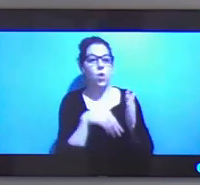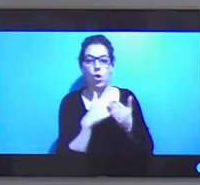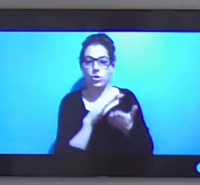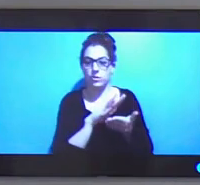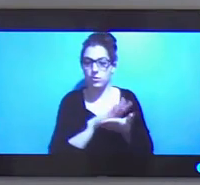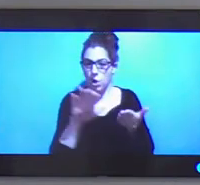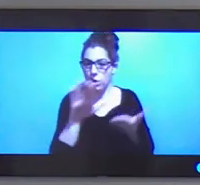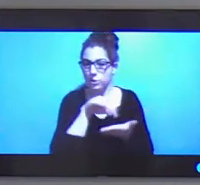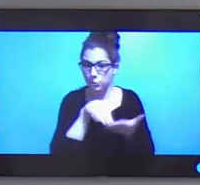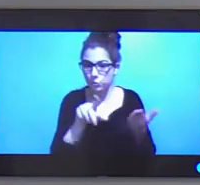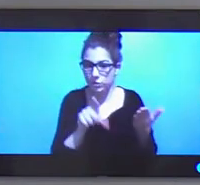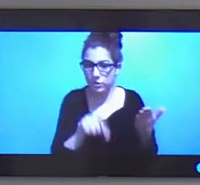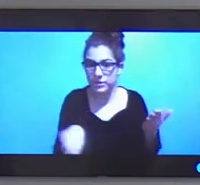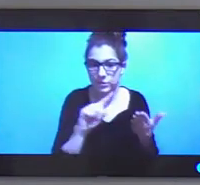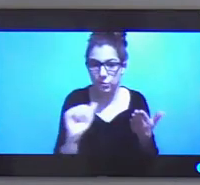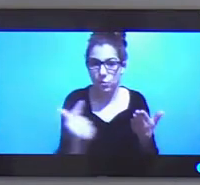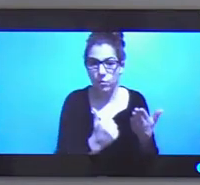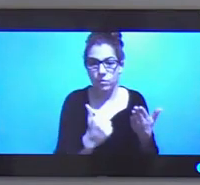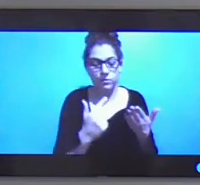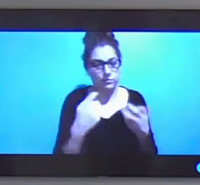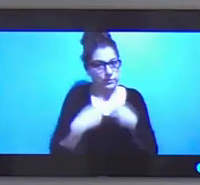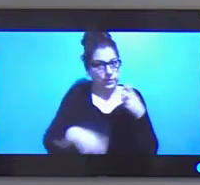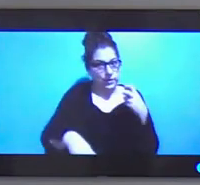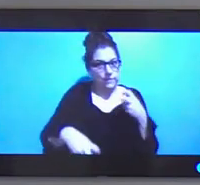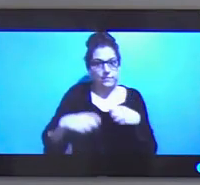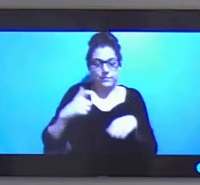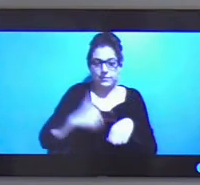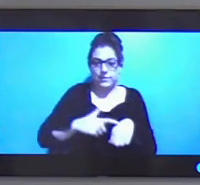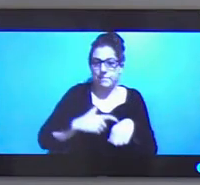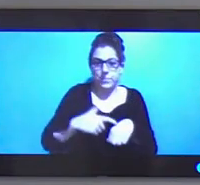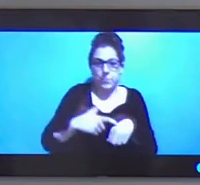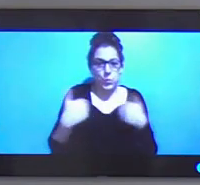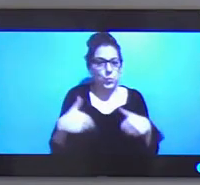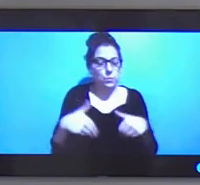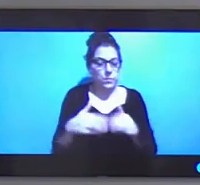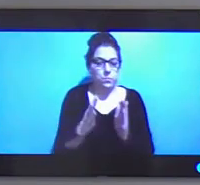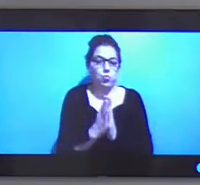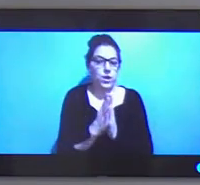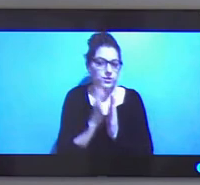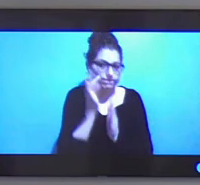well. It's been a tough term, but we pray they keep hanging in there.